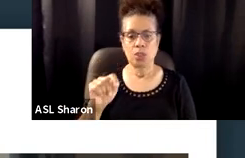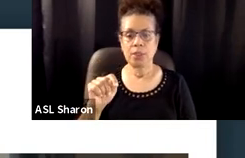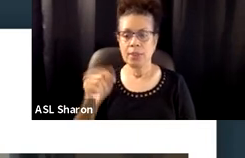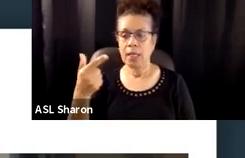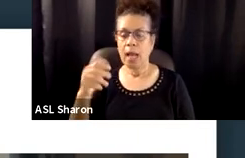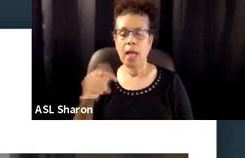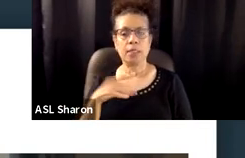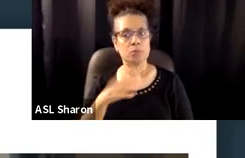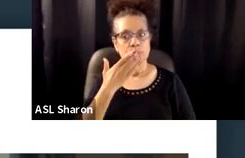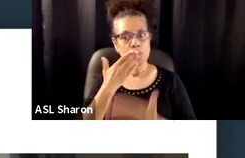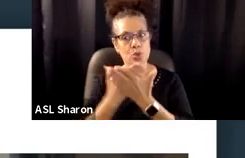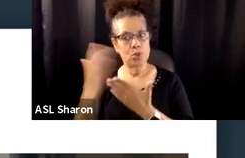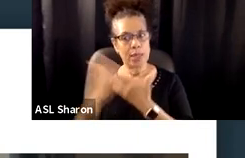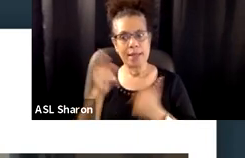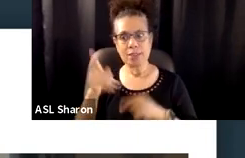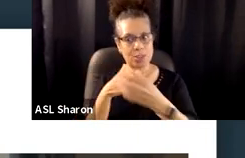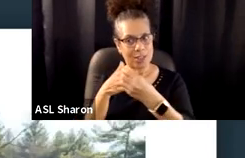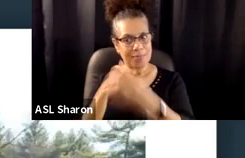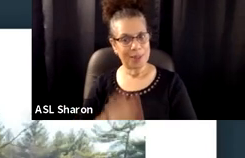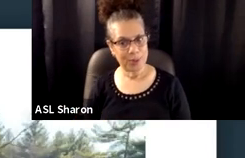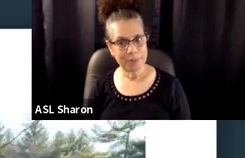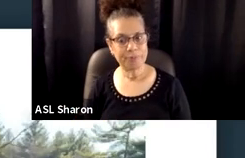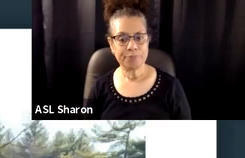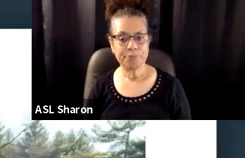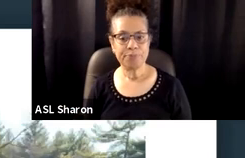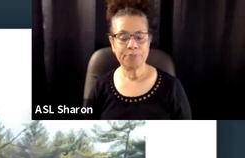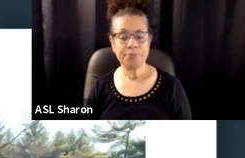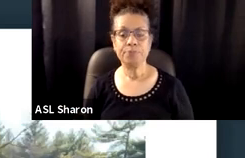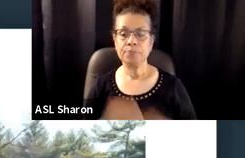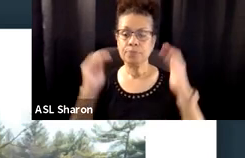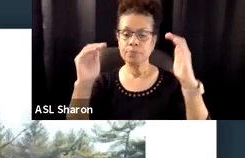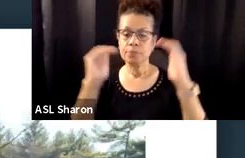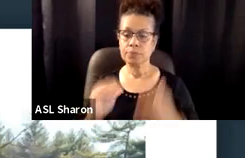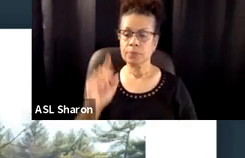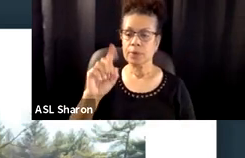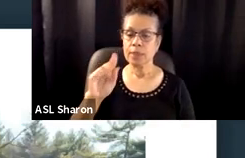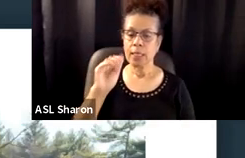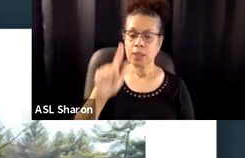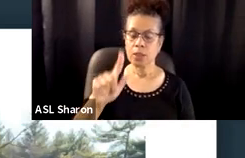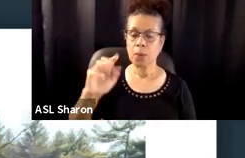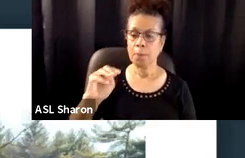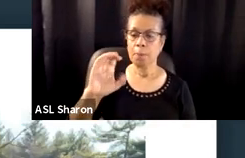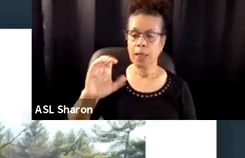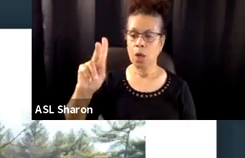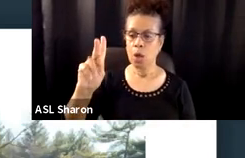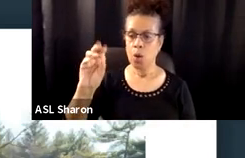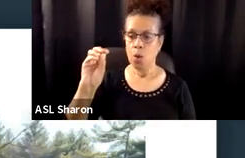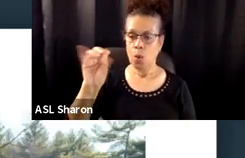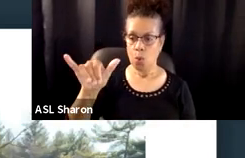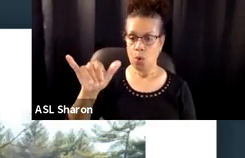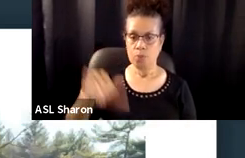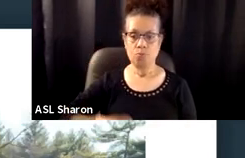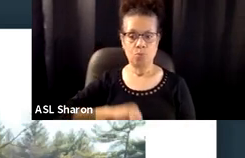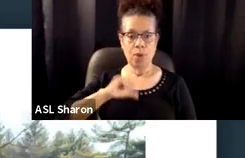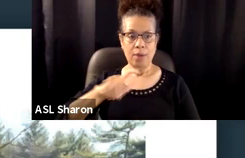lauren murdoch at the helm next i'd like to introduce daniel mccoy he's the proud interim principal of the